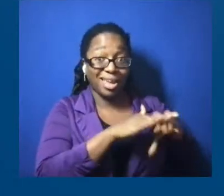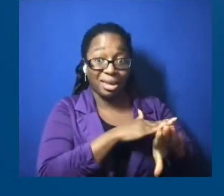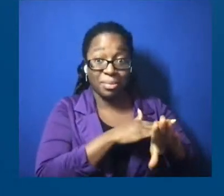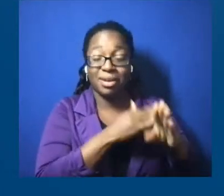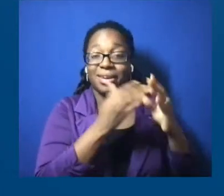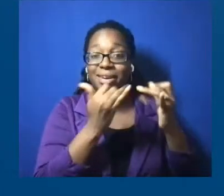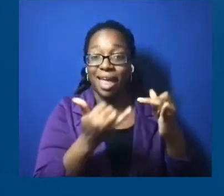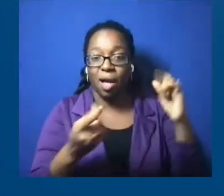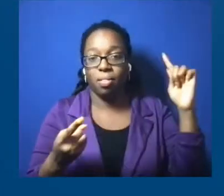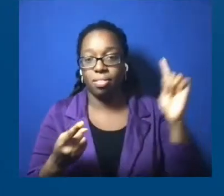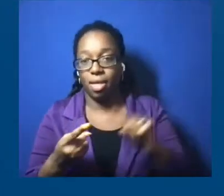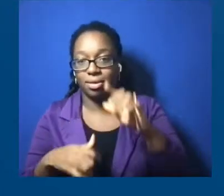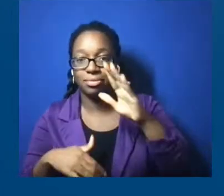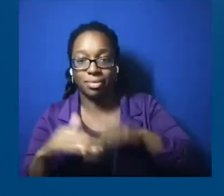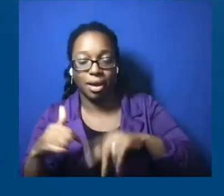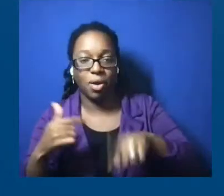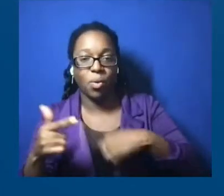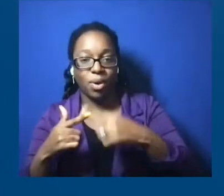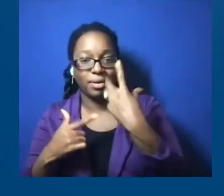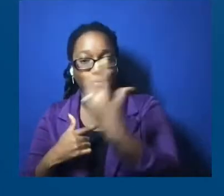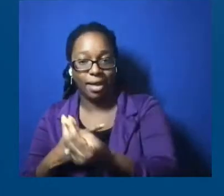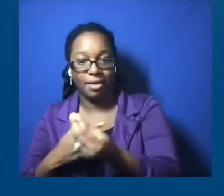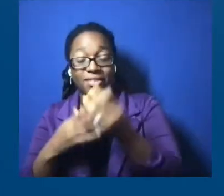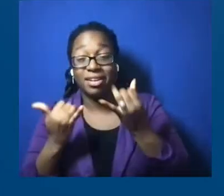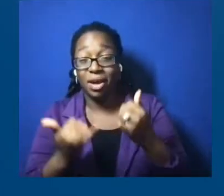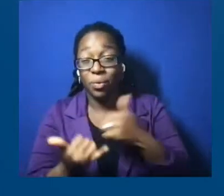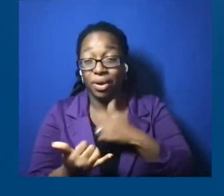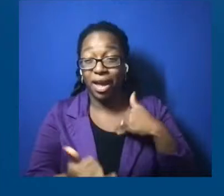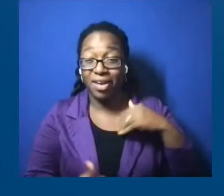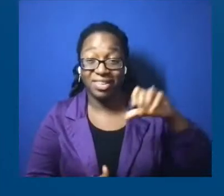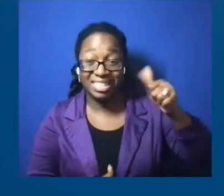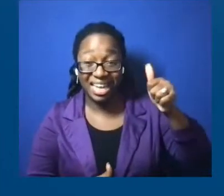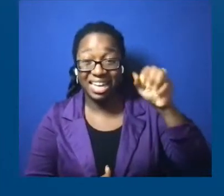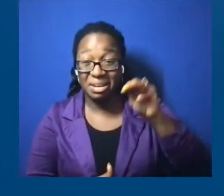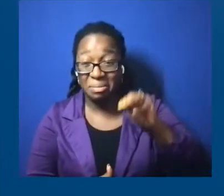help, 10 million new jobs so far.